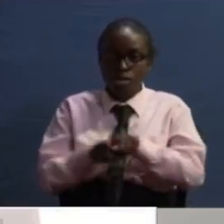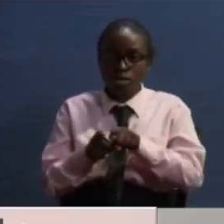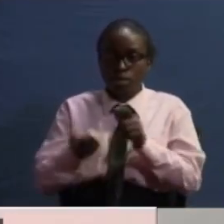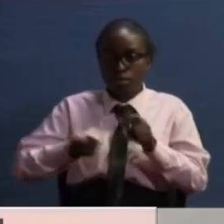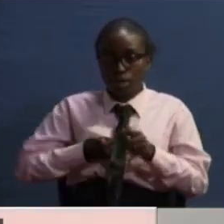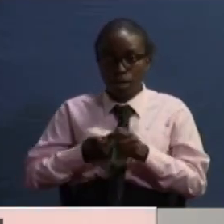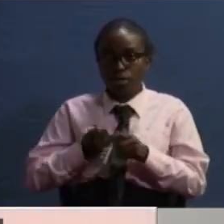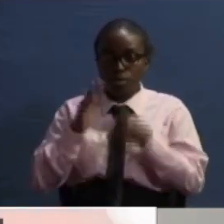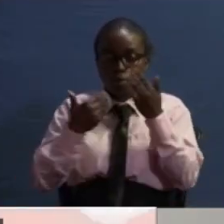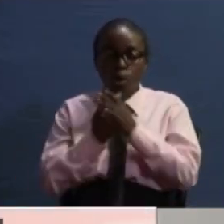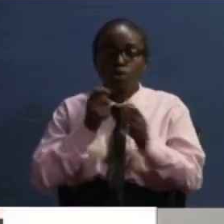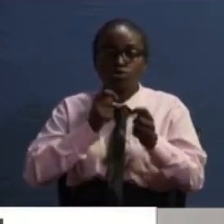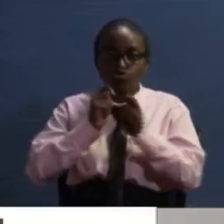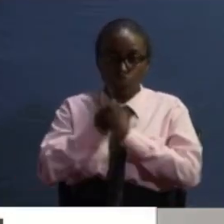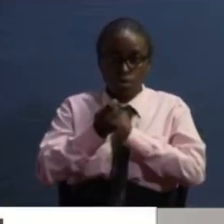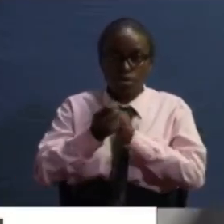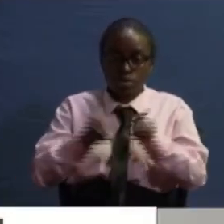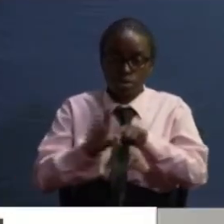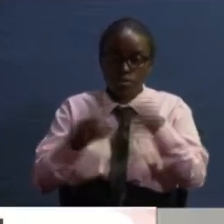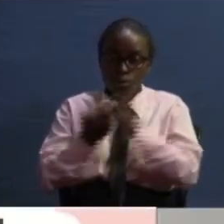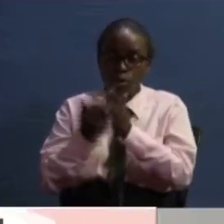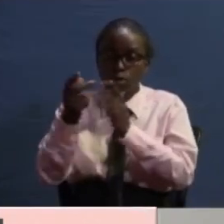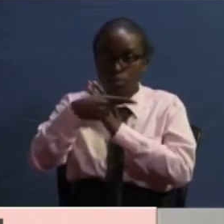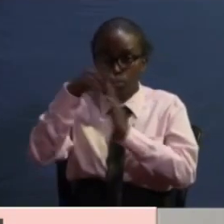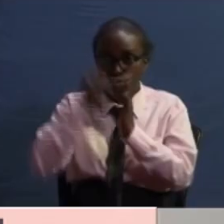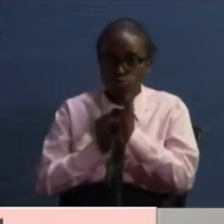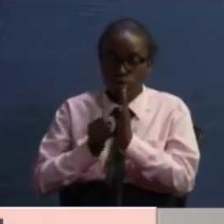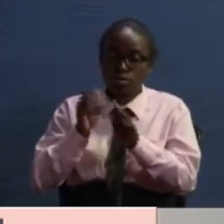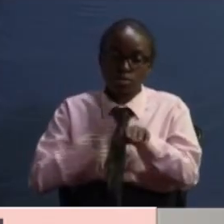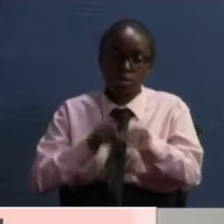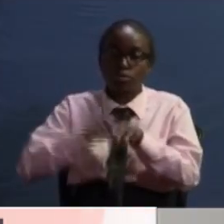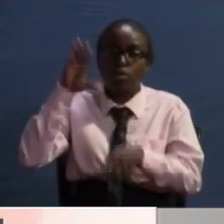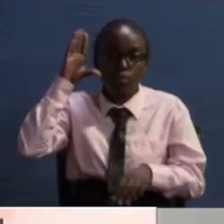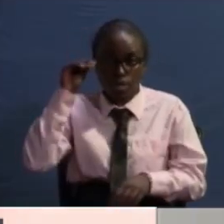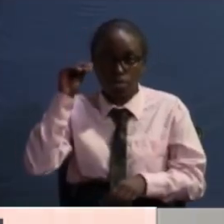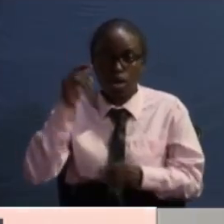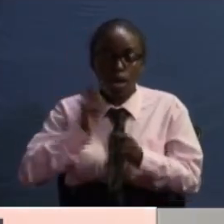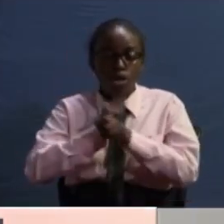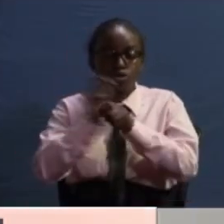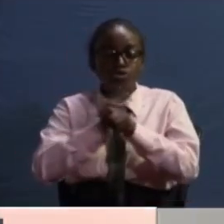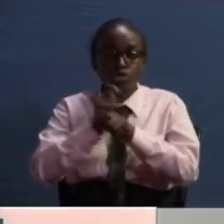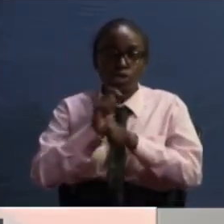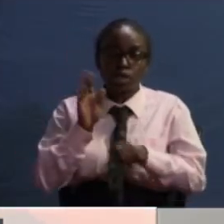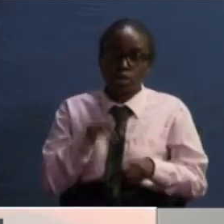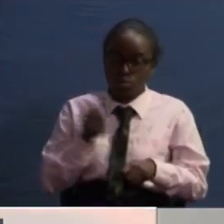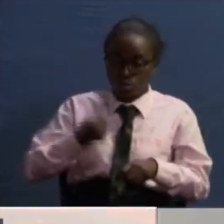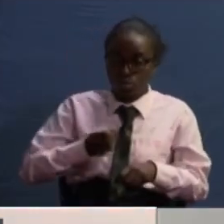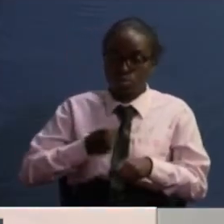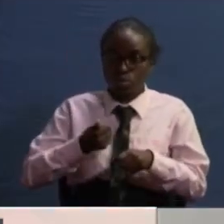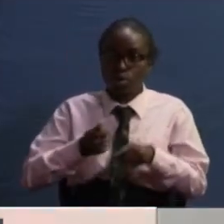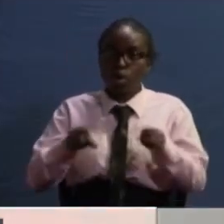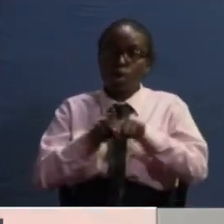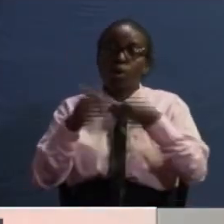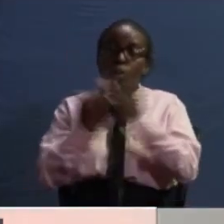was training, the CAPC project in Mombasa was training the girls and women